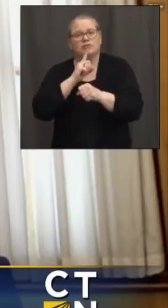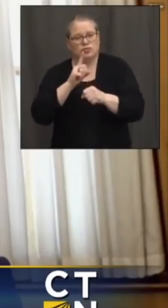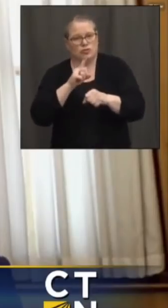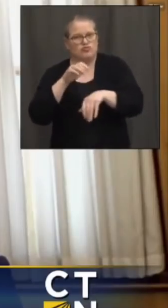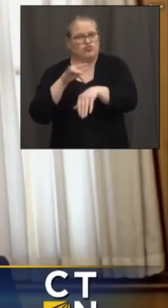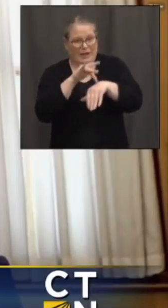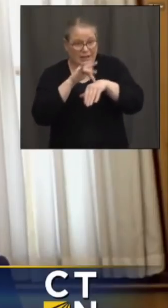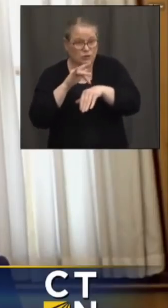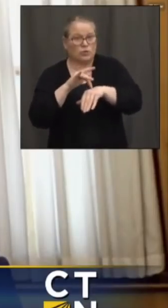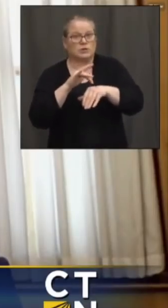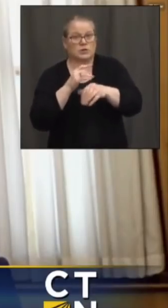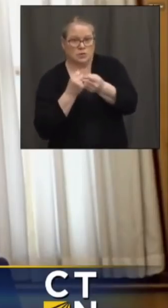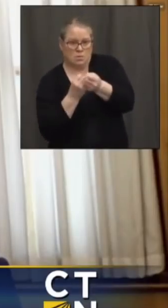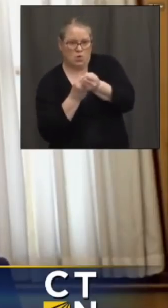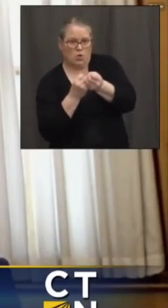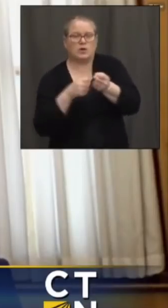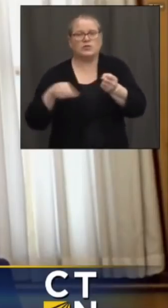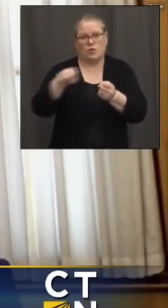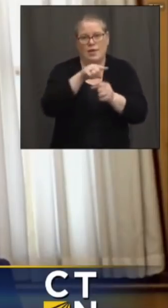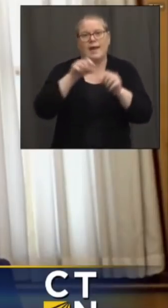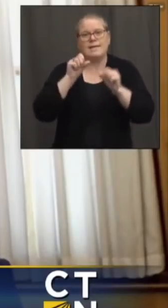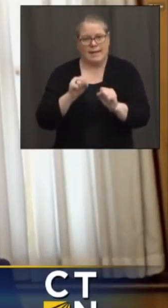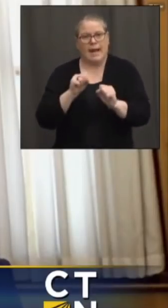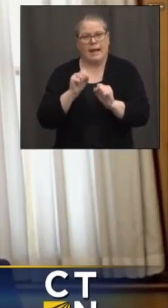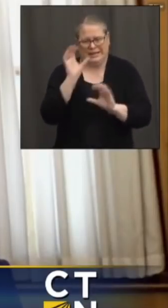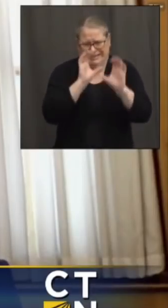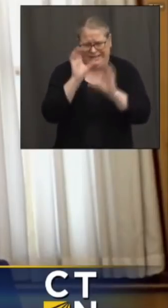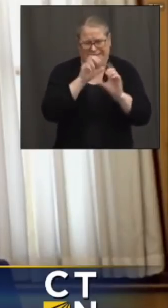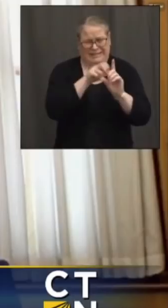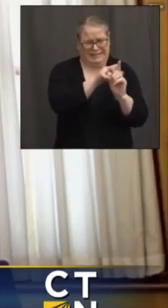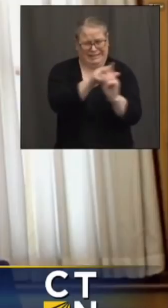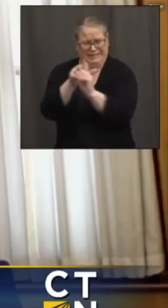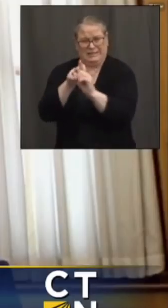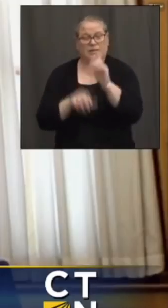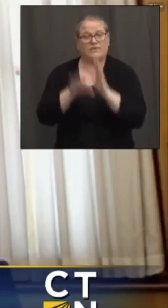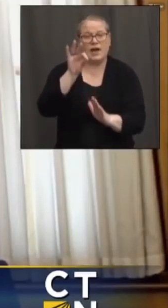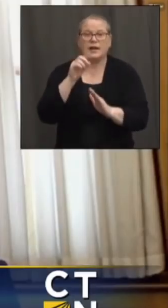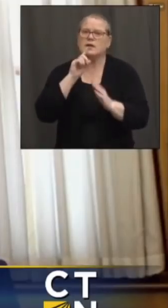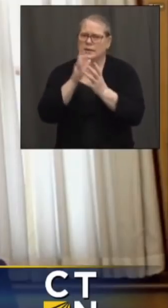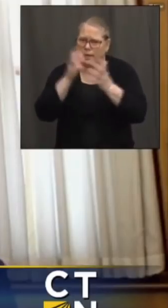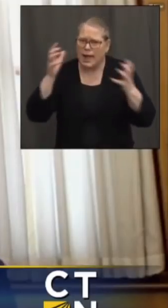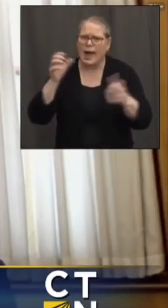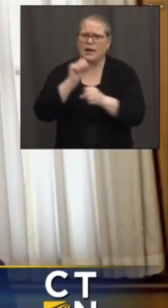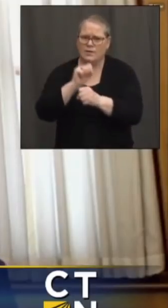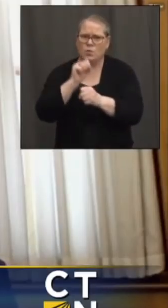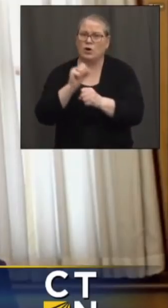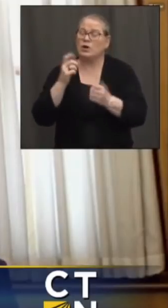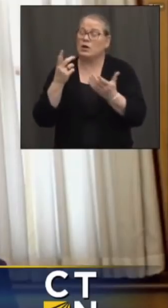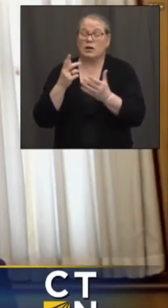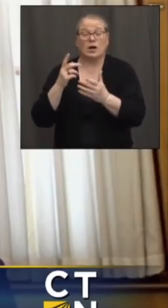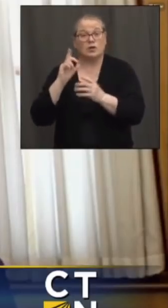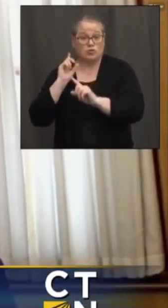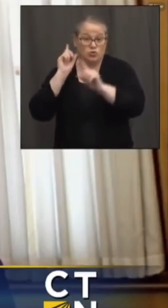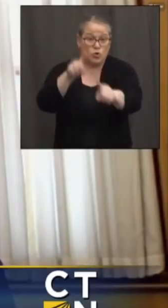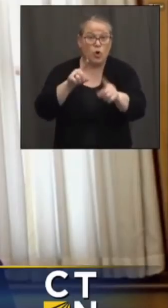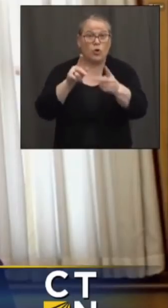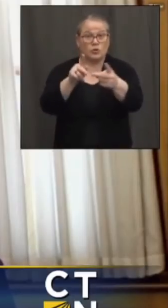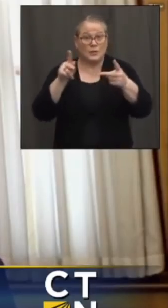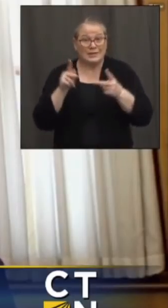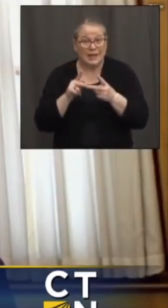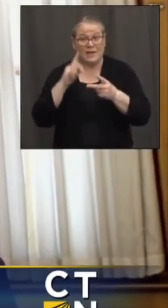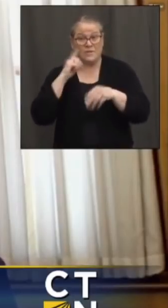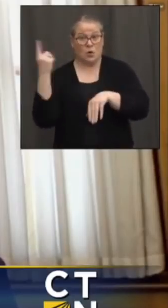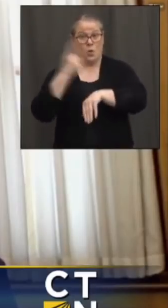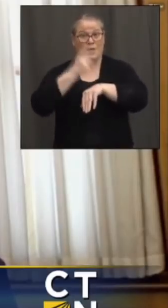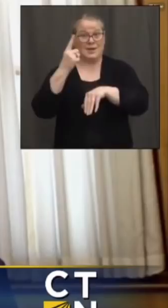way through. It's a lot of work, right? You have to. It's oftentimes a mobilization to go into a site for a day to do a relatively small number of